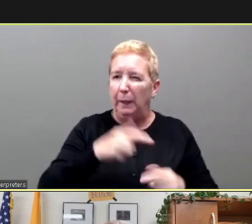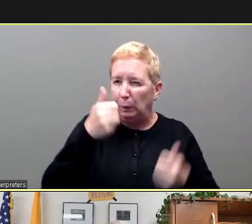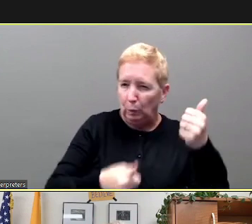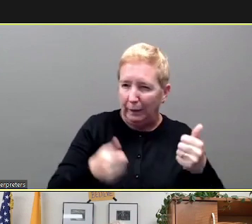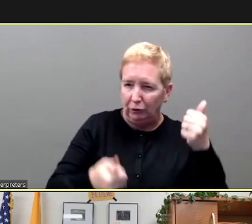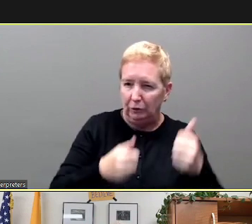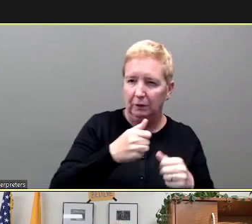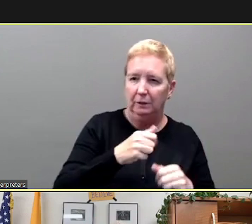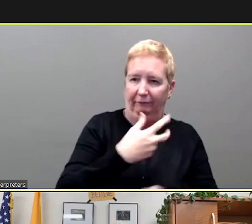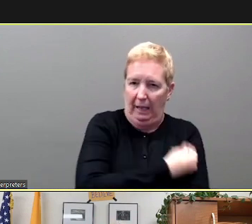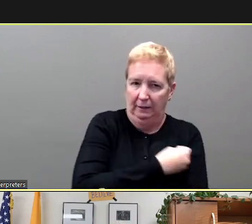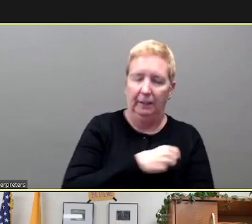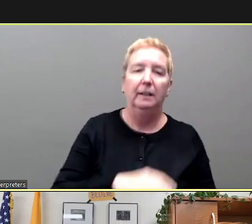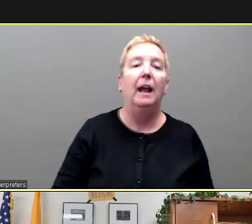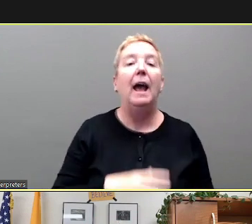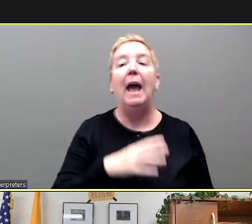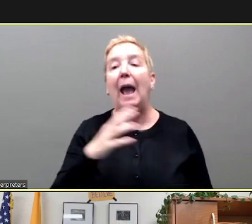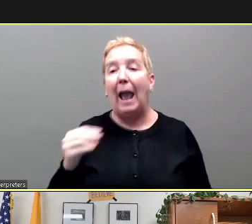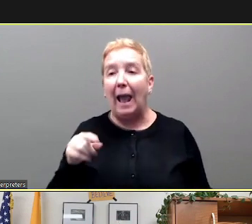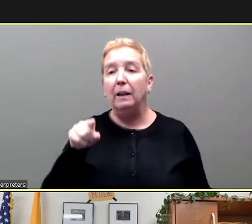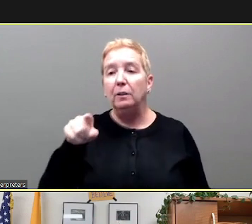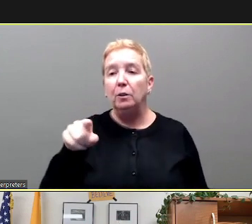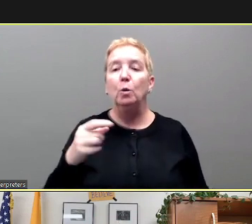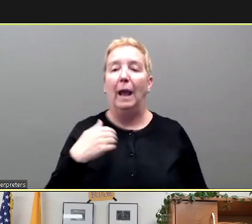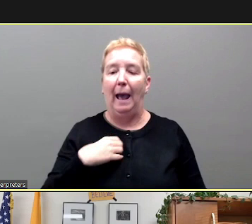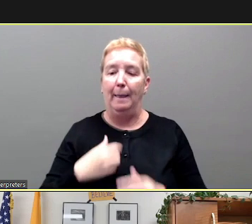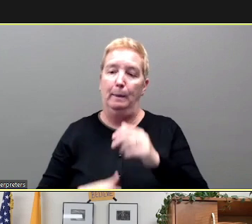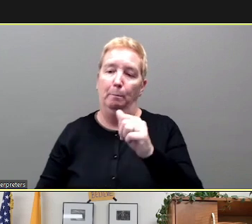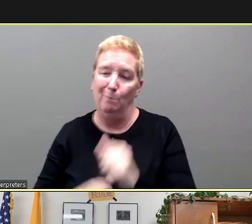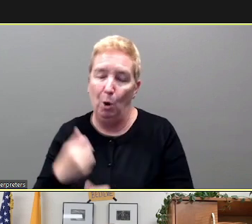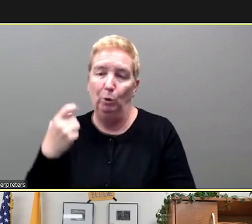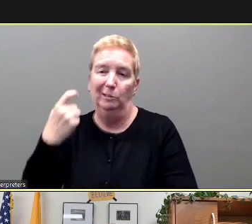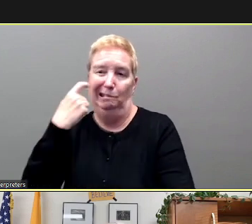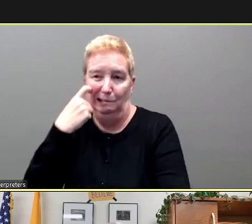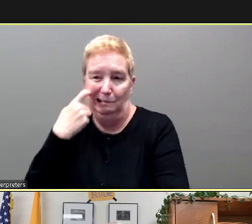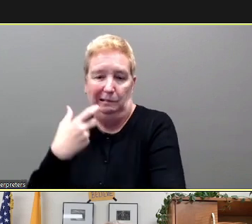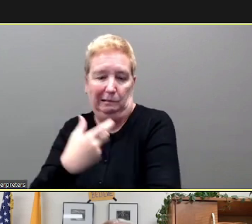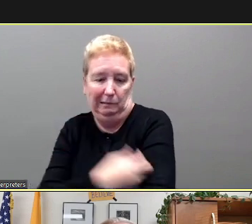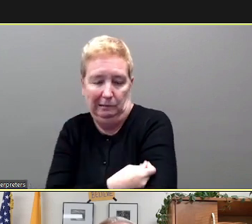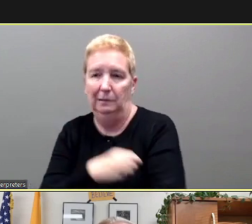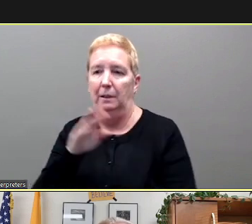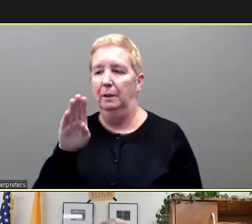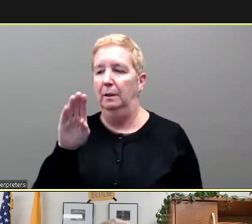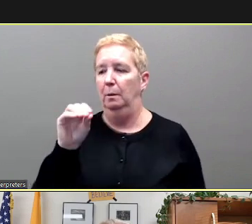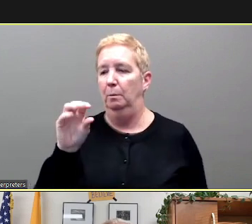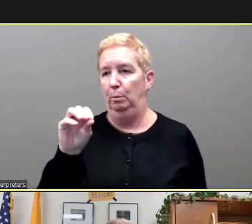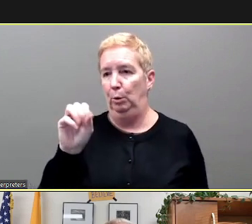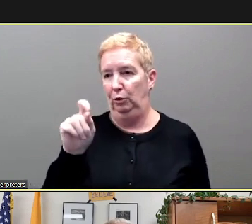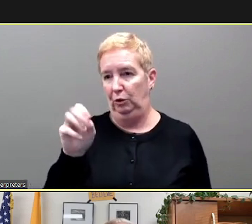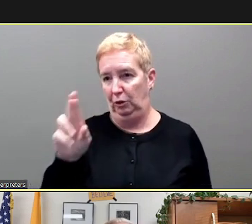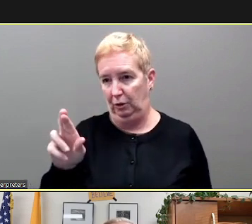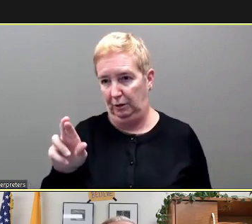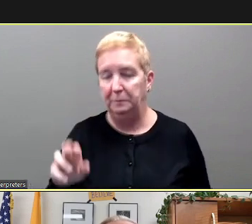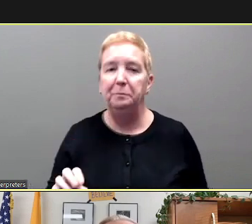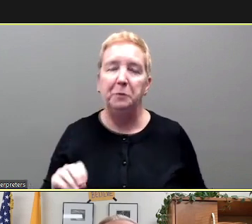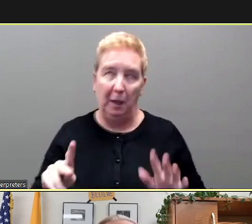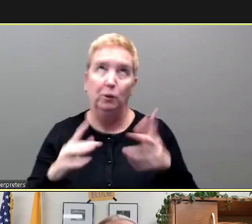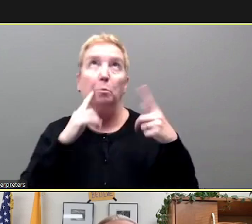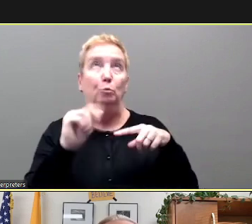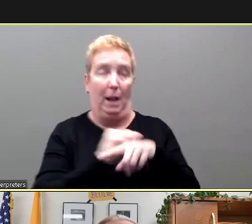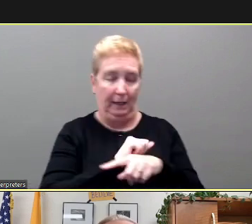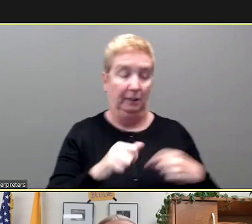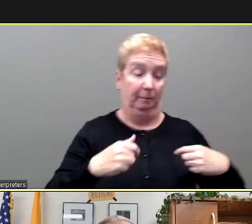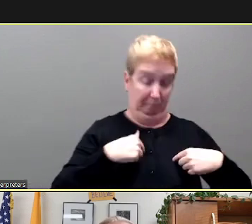and you've had the most recent booster. So let's practice. I had the primary series in December